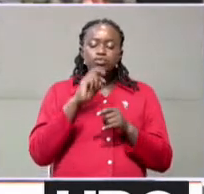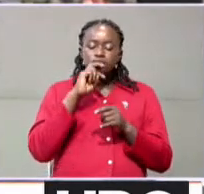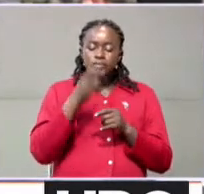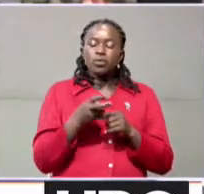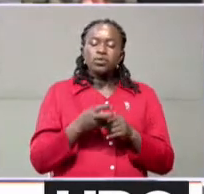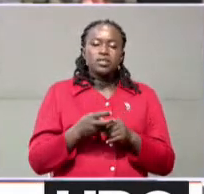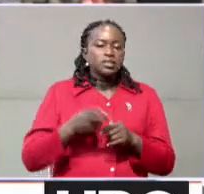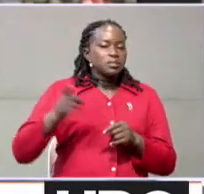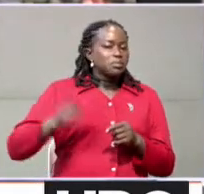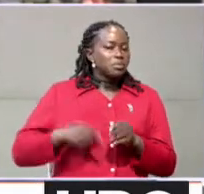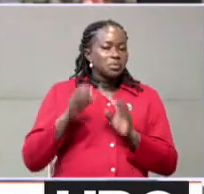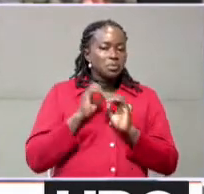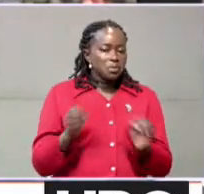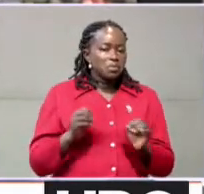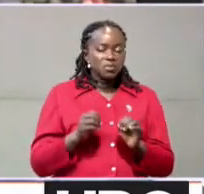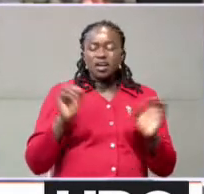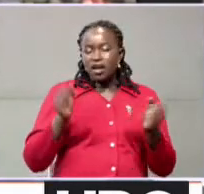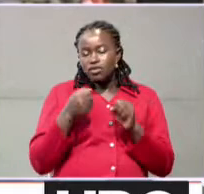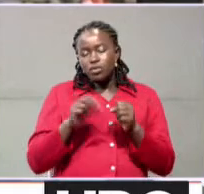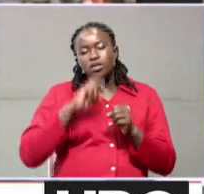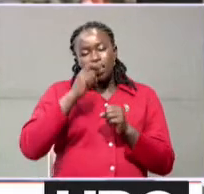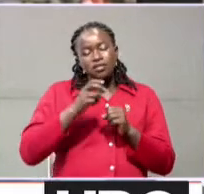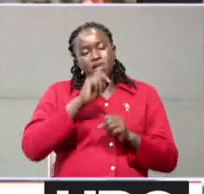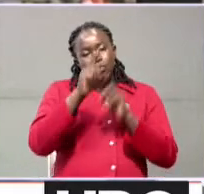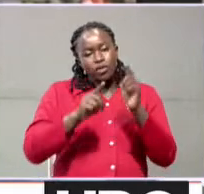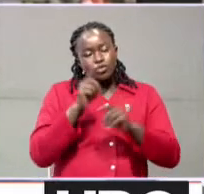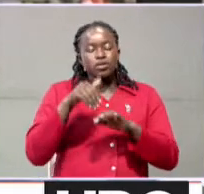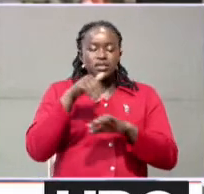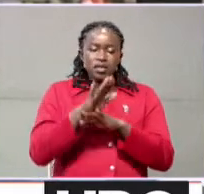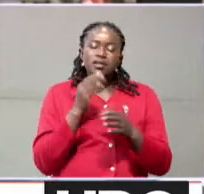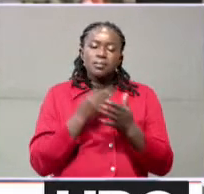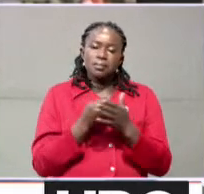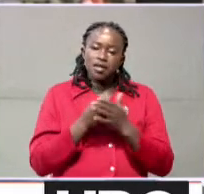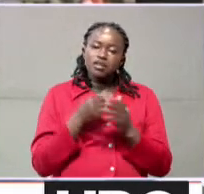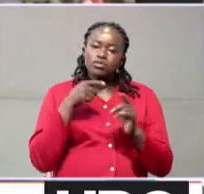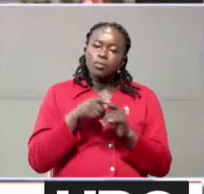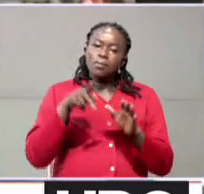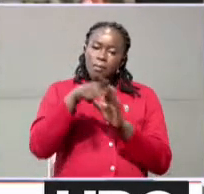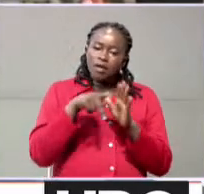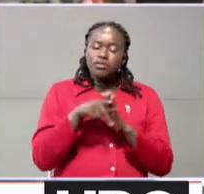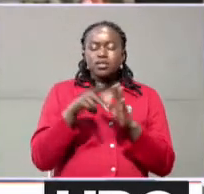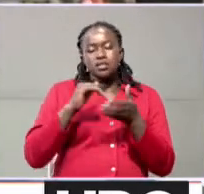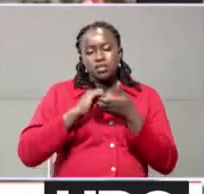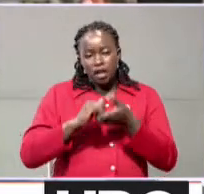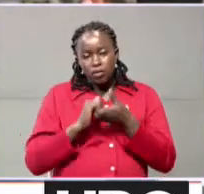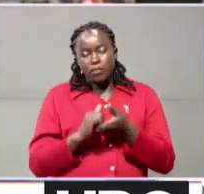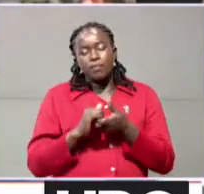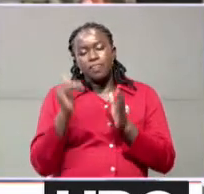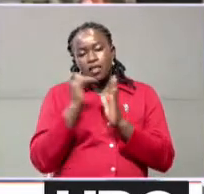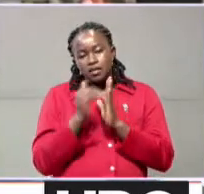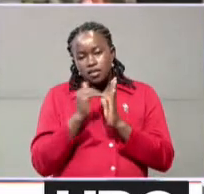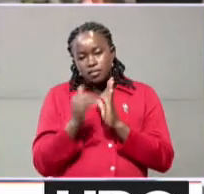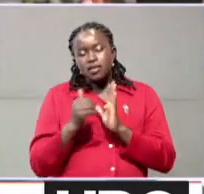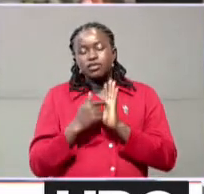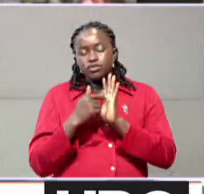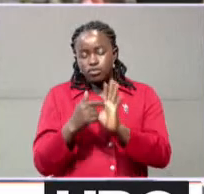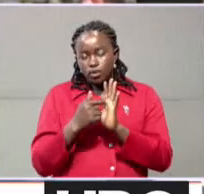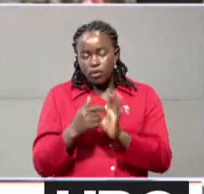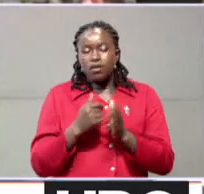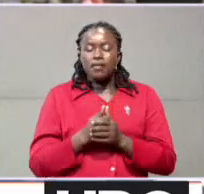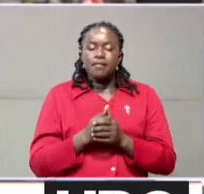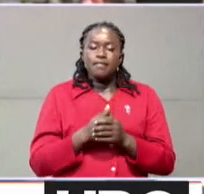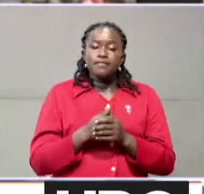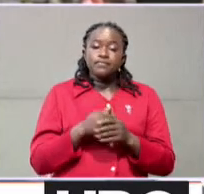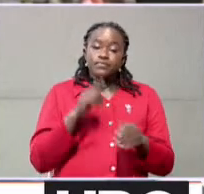sufficient to answer the question of disbursement of funds to the piracy circles the statement indicates that in the